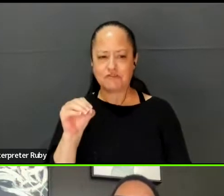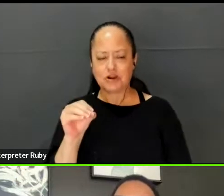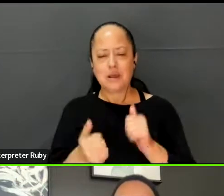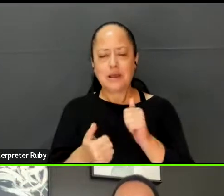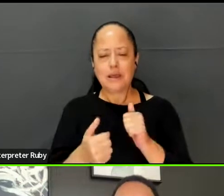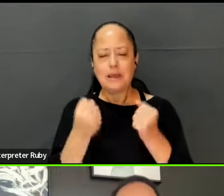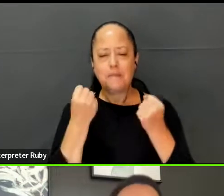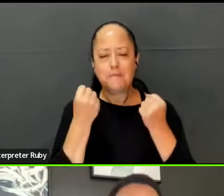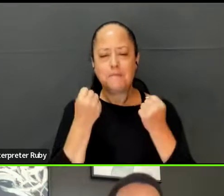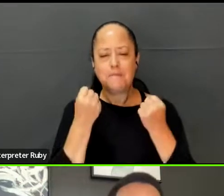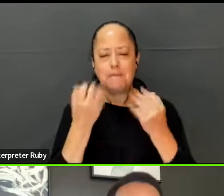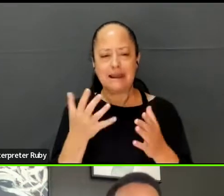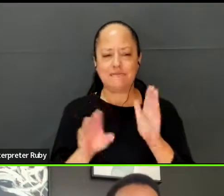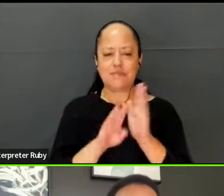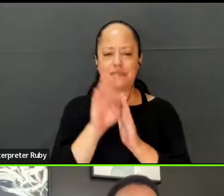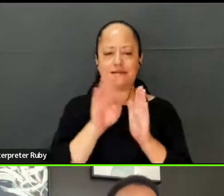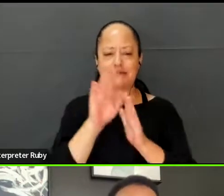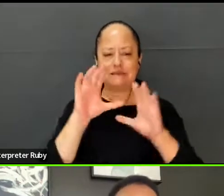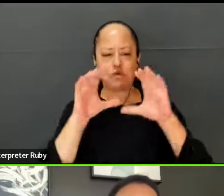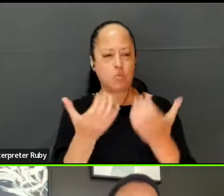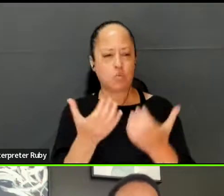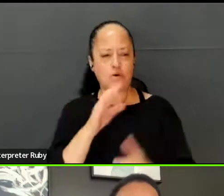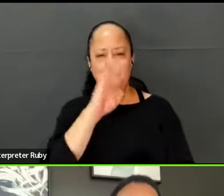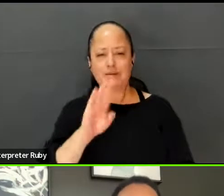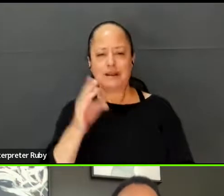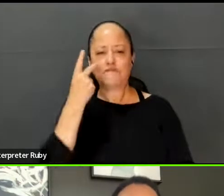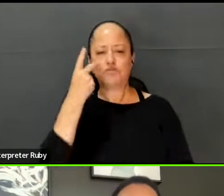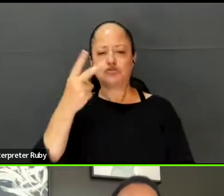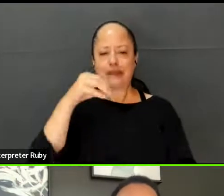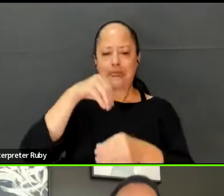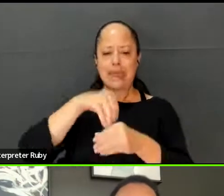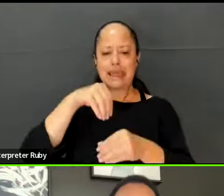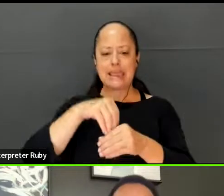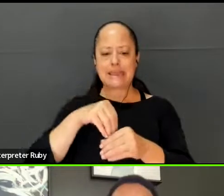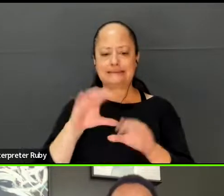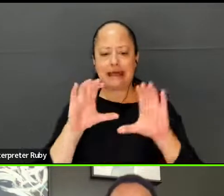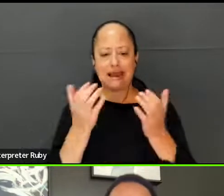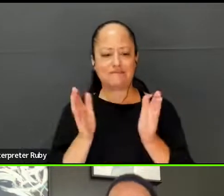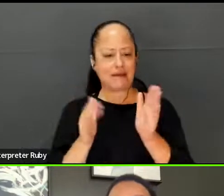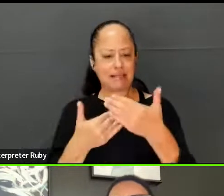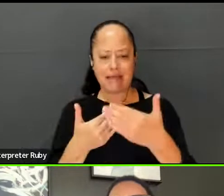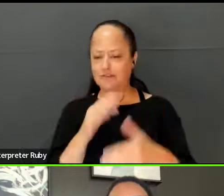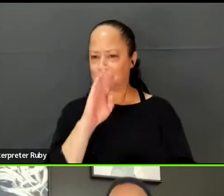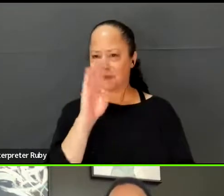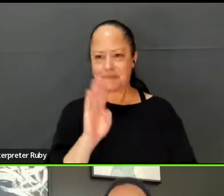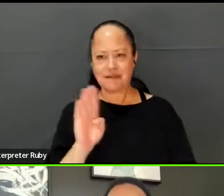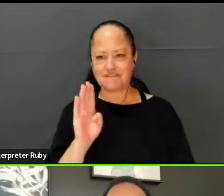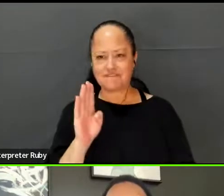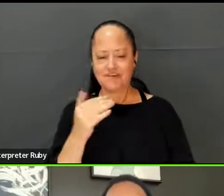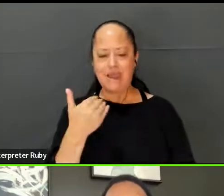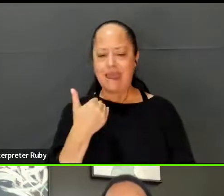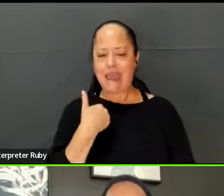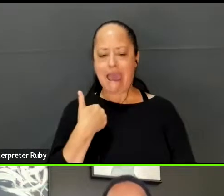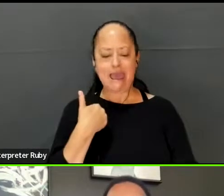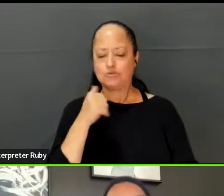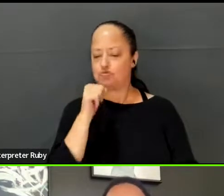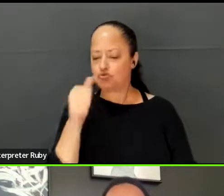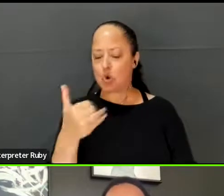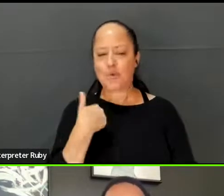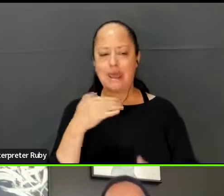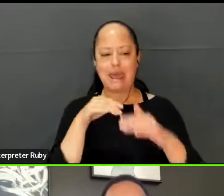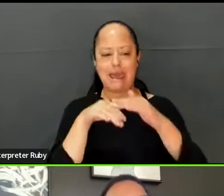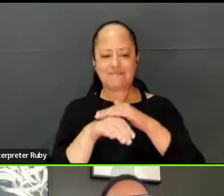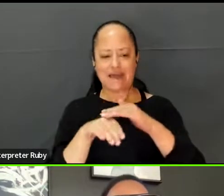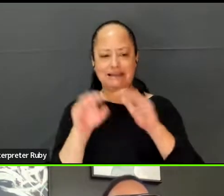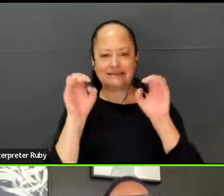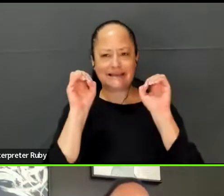developing world, have never seen the inside of a classroom, and don't have access to education